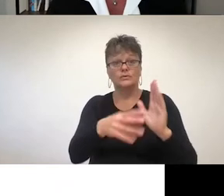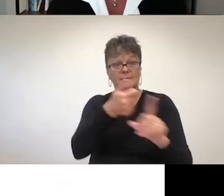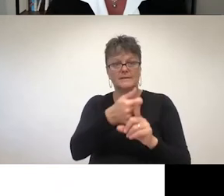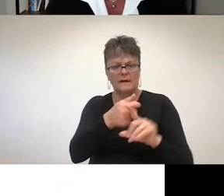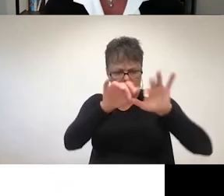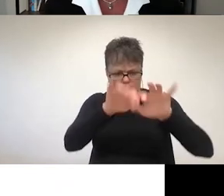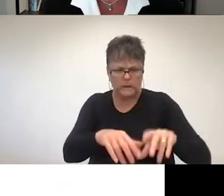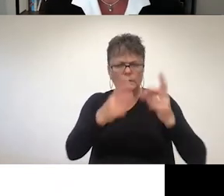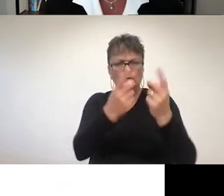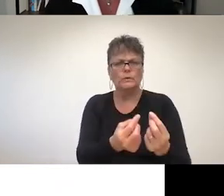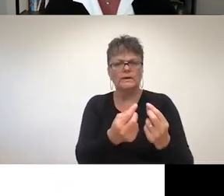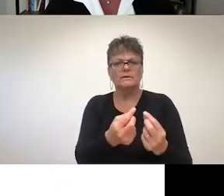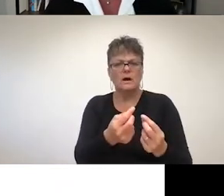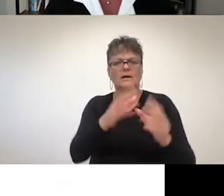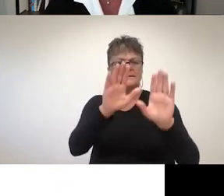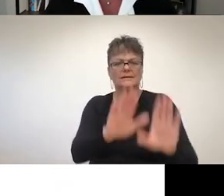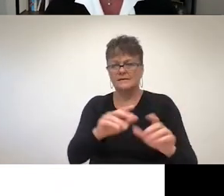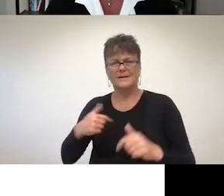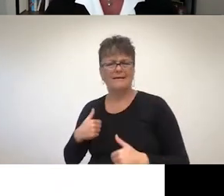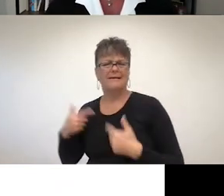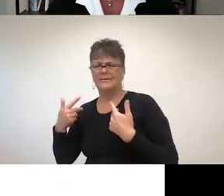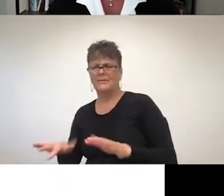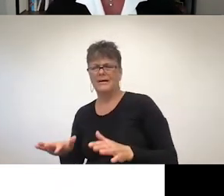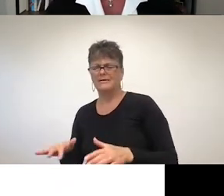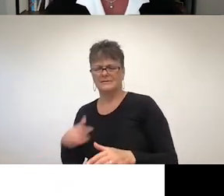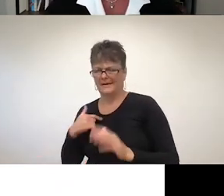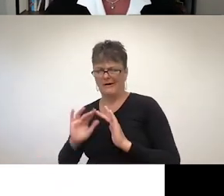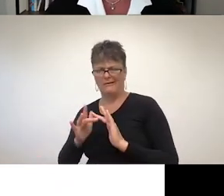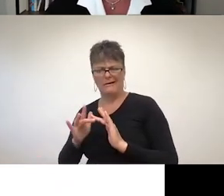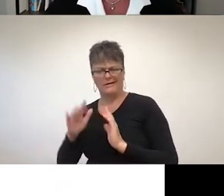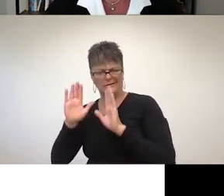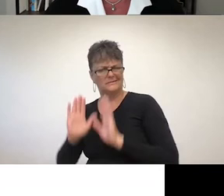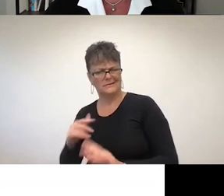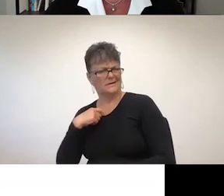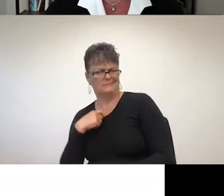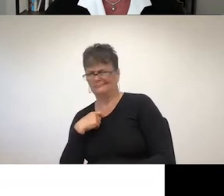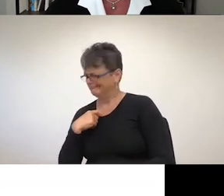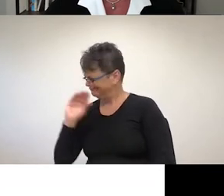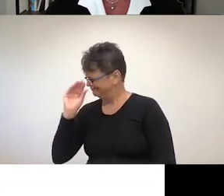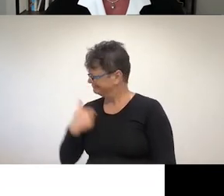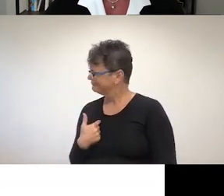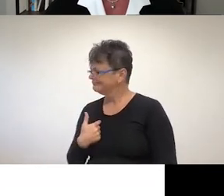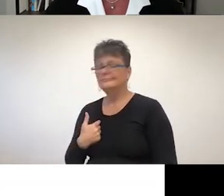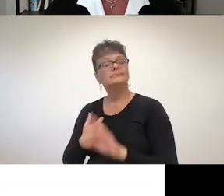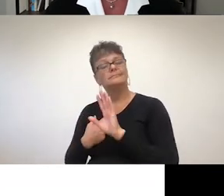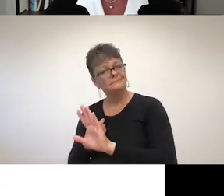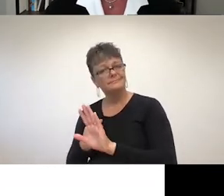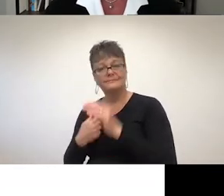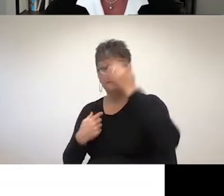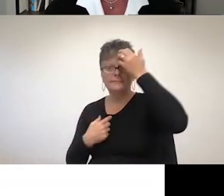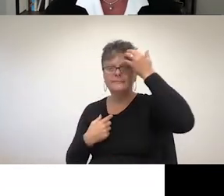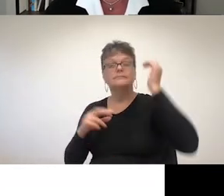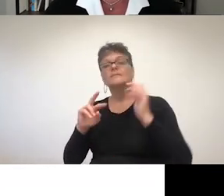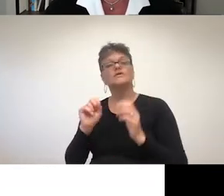I moved my deadline to Monday, right? Because that means that students could finish or, you know, work on the assignment over the weekend. And if they felt confident, ready